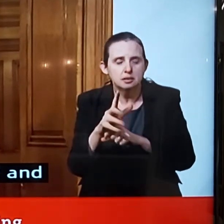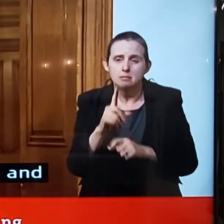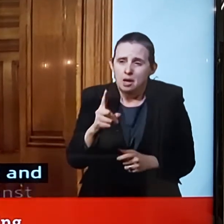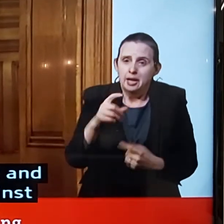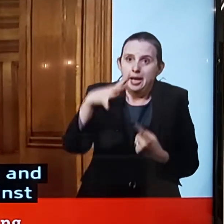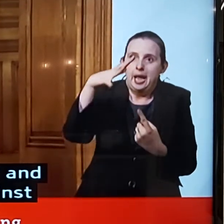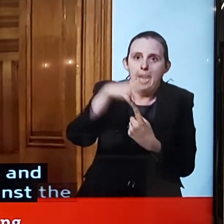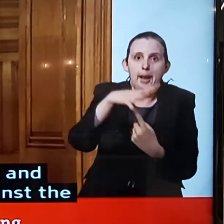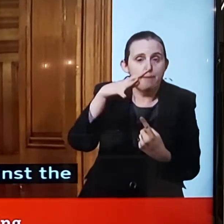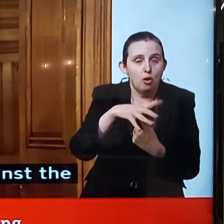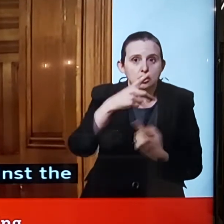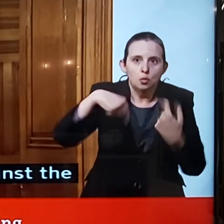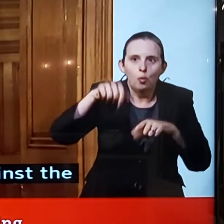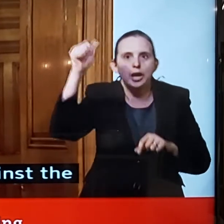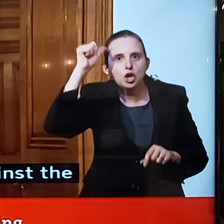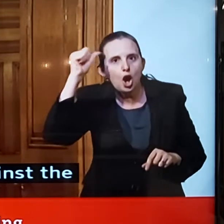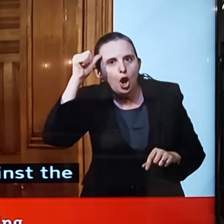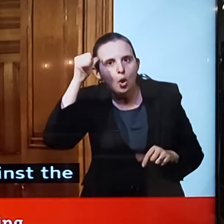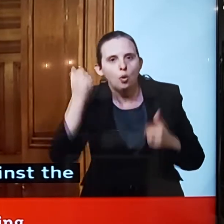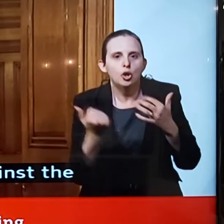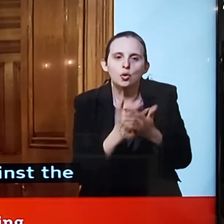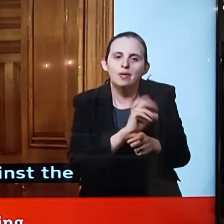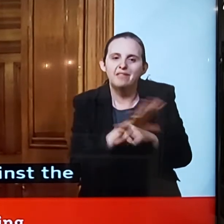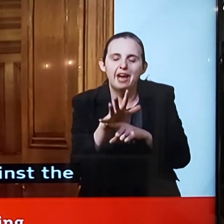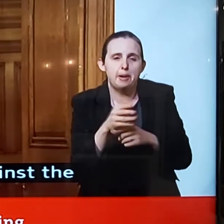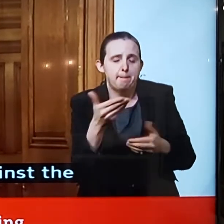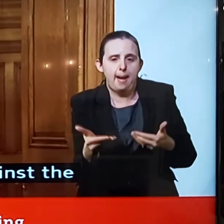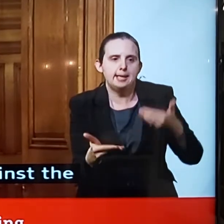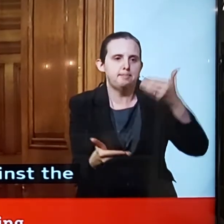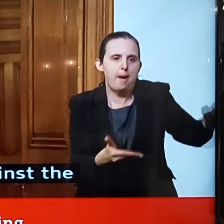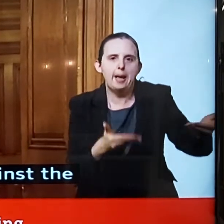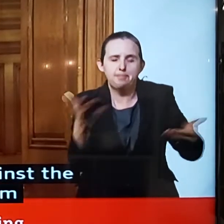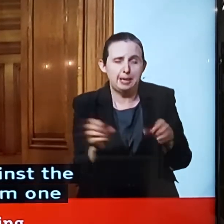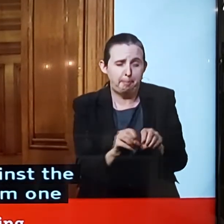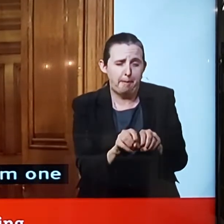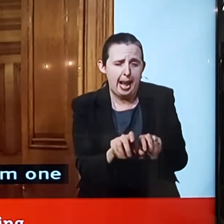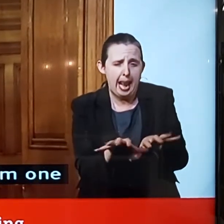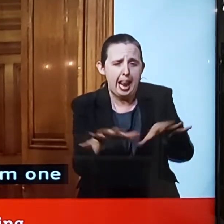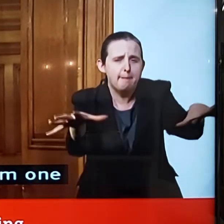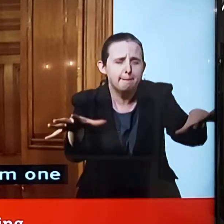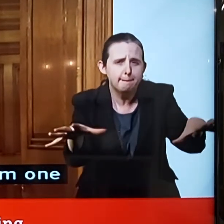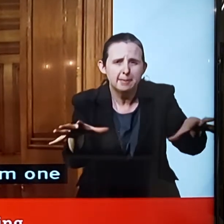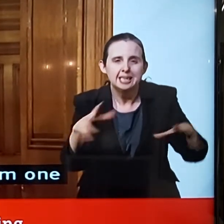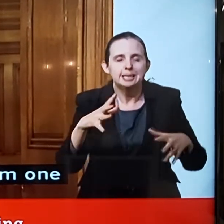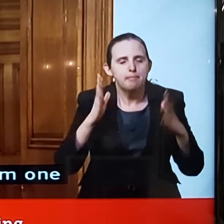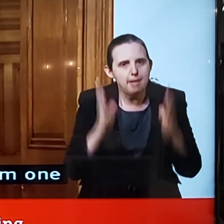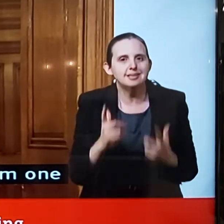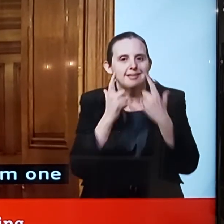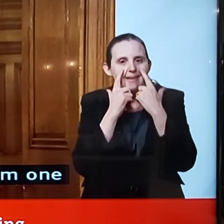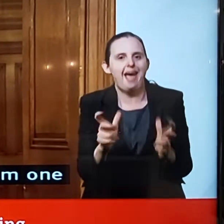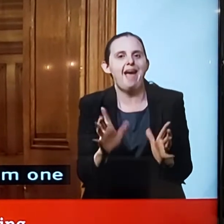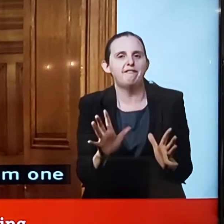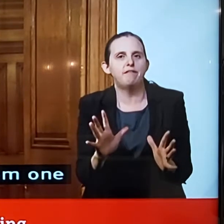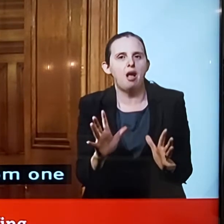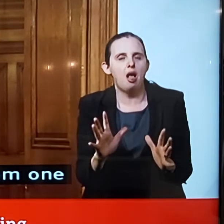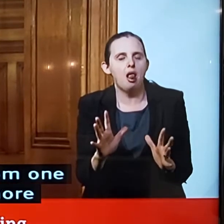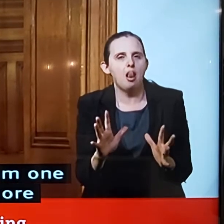to another so much more easily that we've all got to just be extra careful to